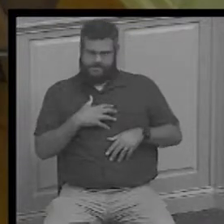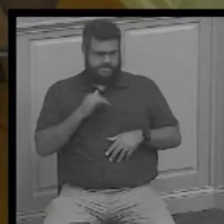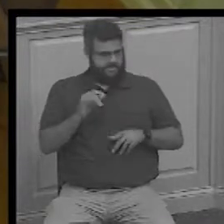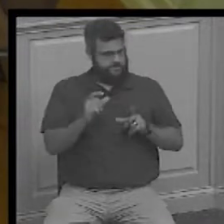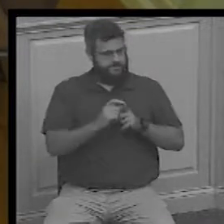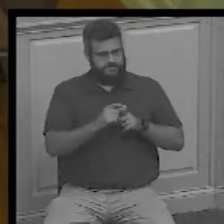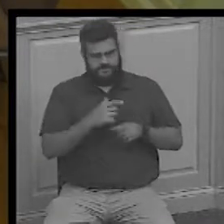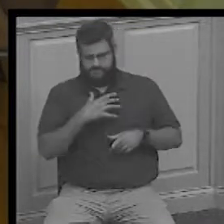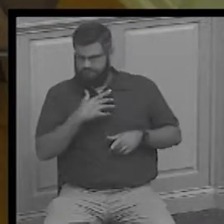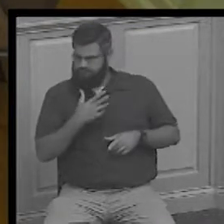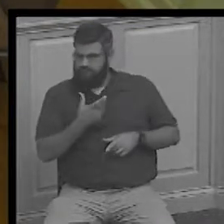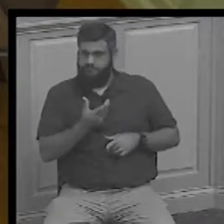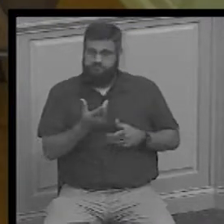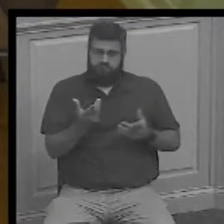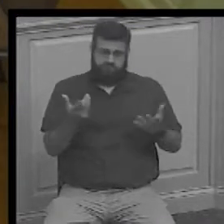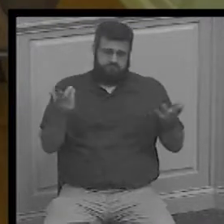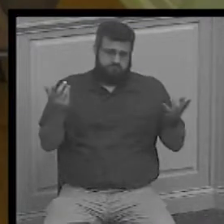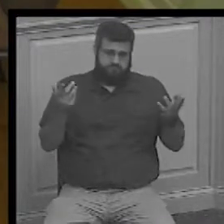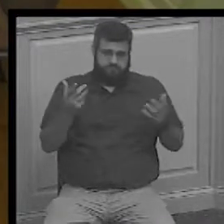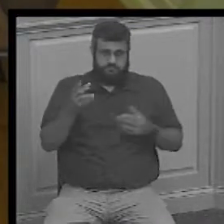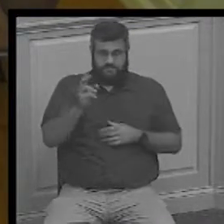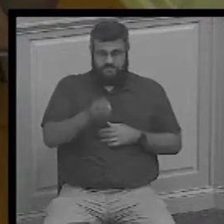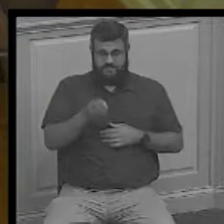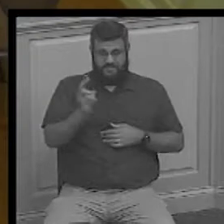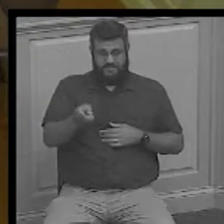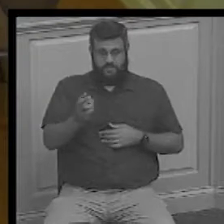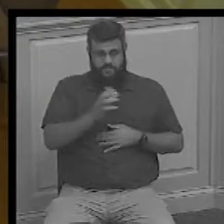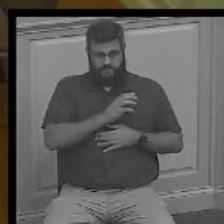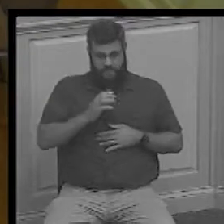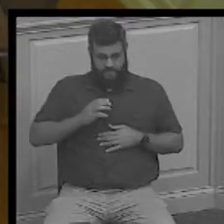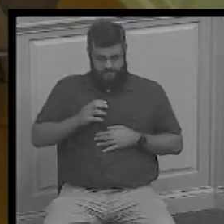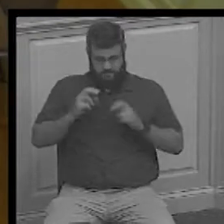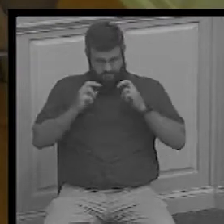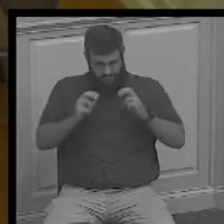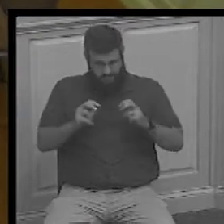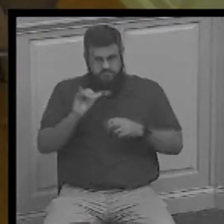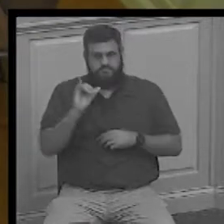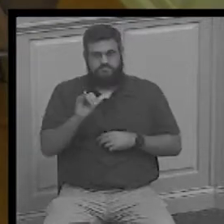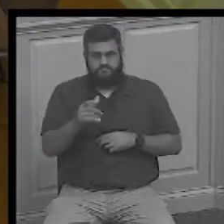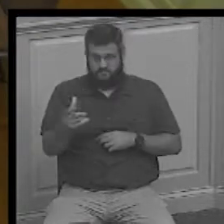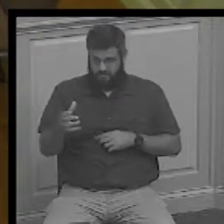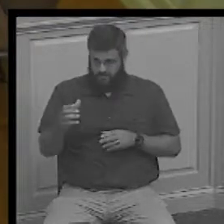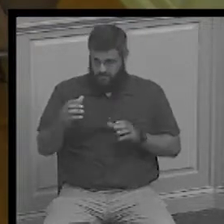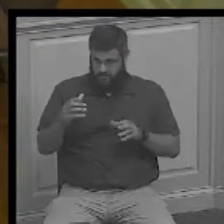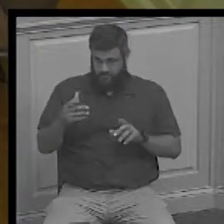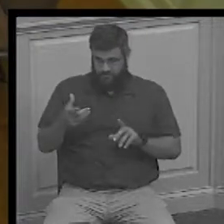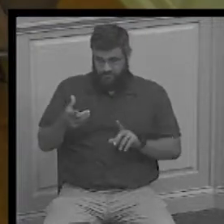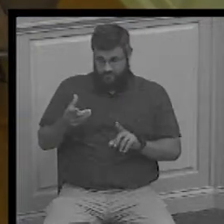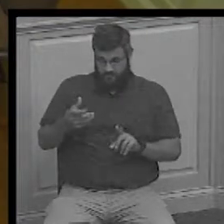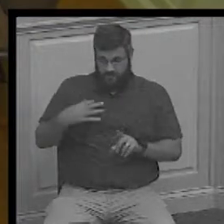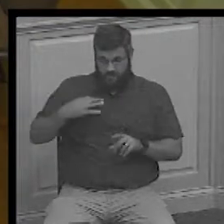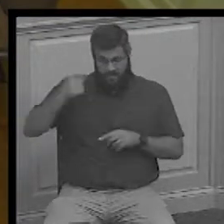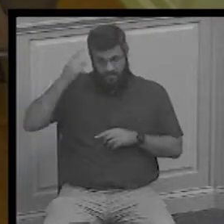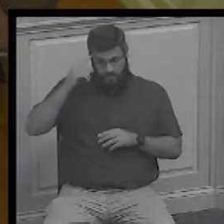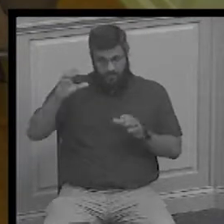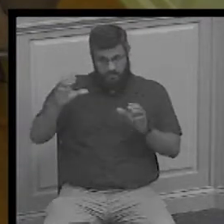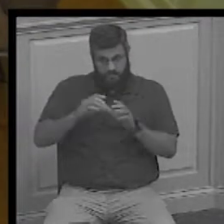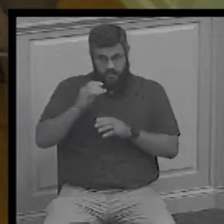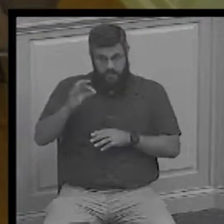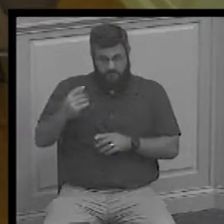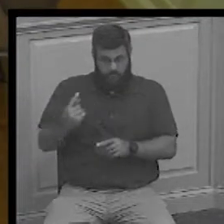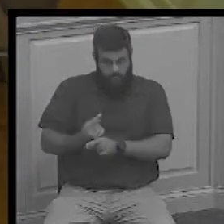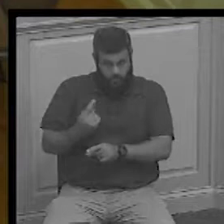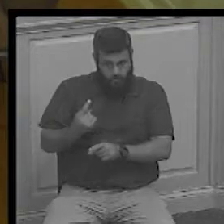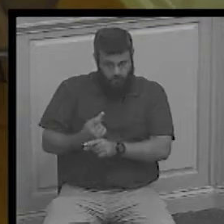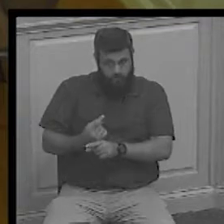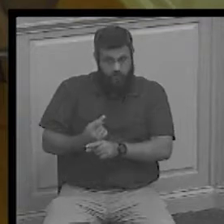that word, but the Heritage Council sat down and said you were applying for a certificate of appropriateness, so it is a better